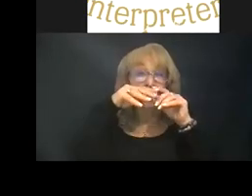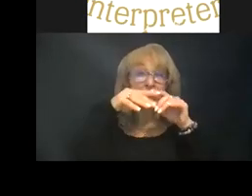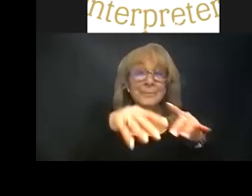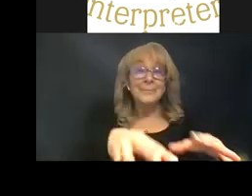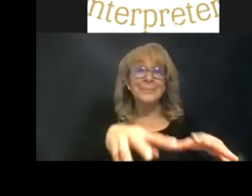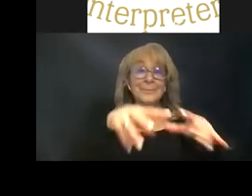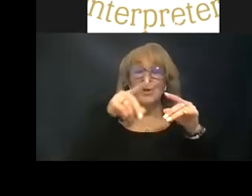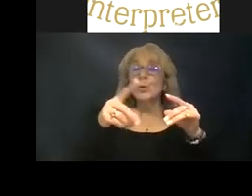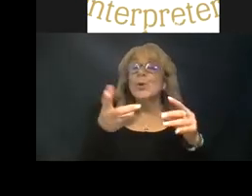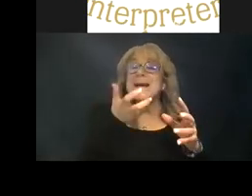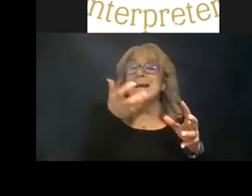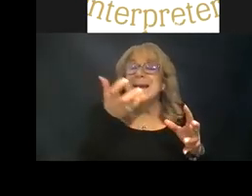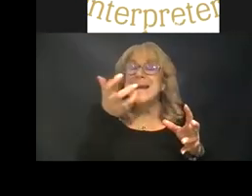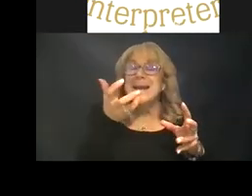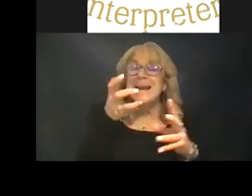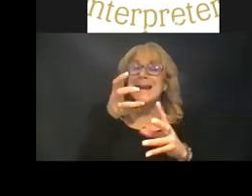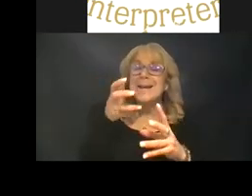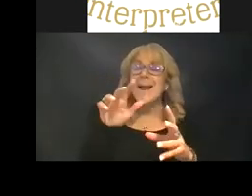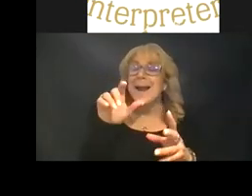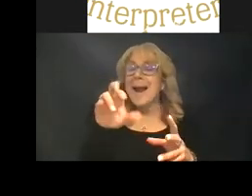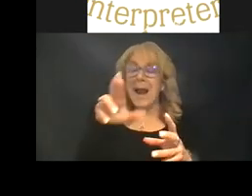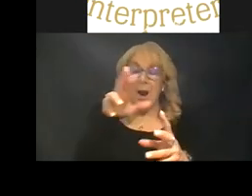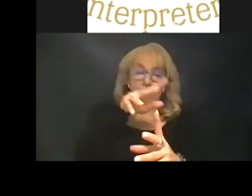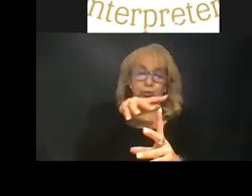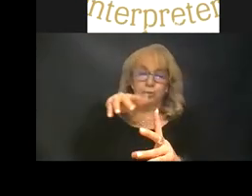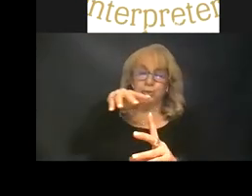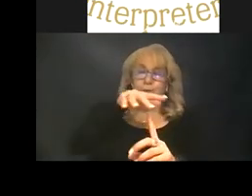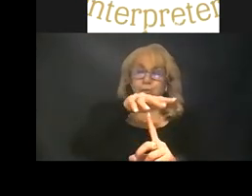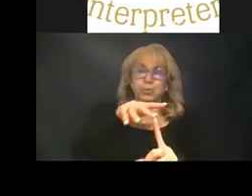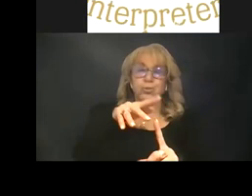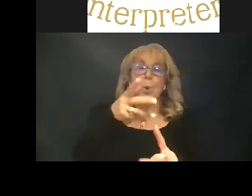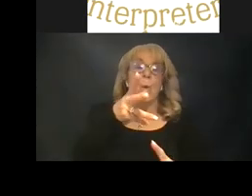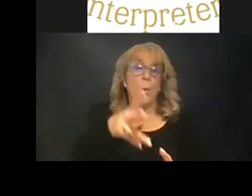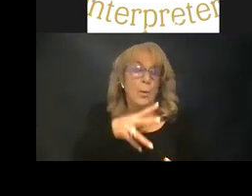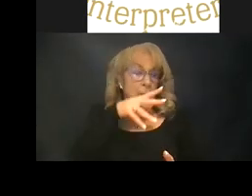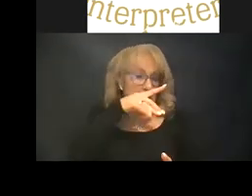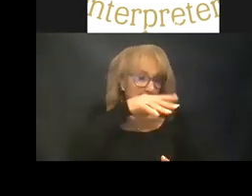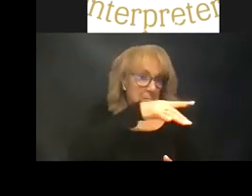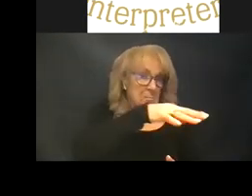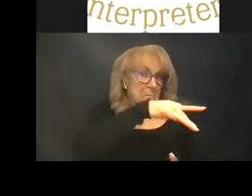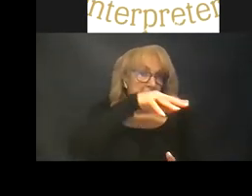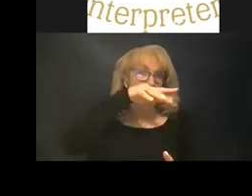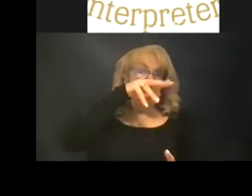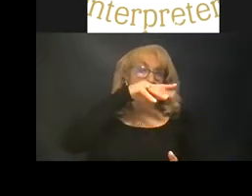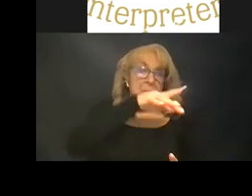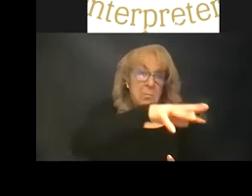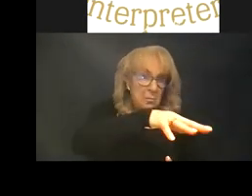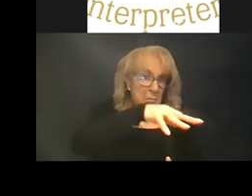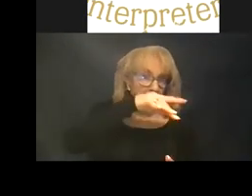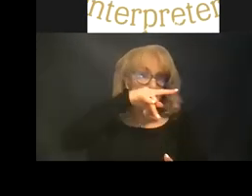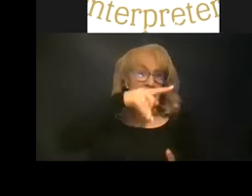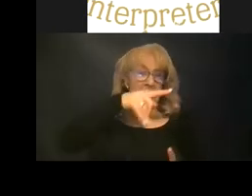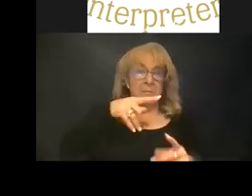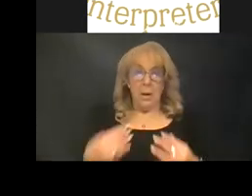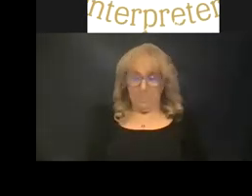air around you. And here you can see that the woman breathes out her nose, there's air rising across her